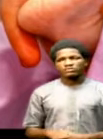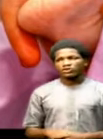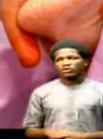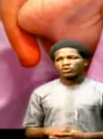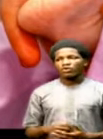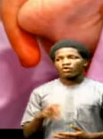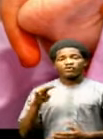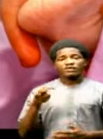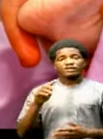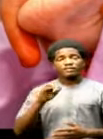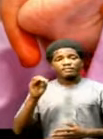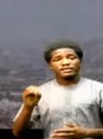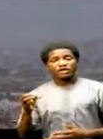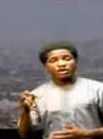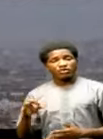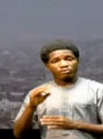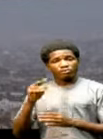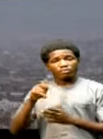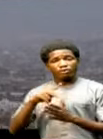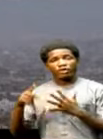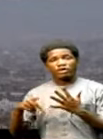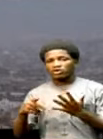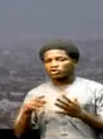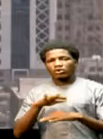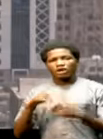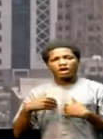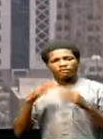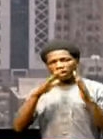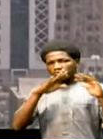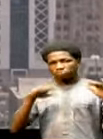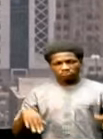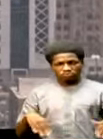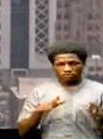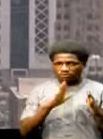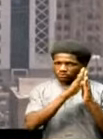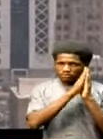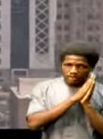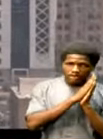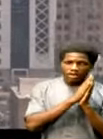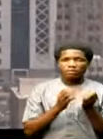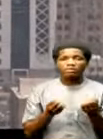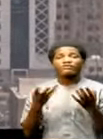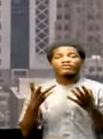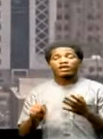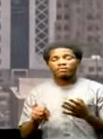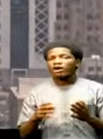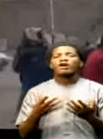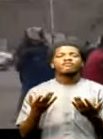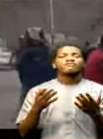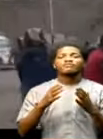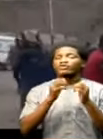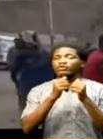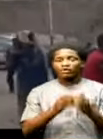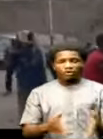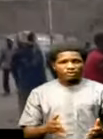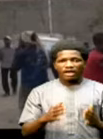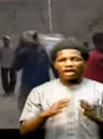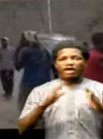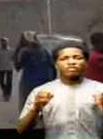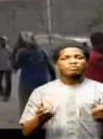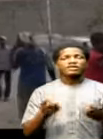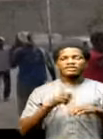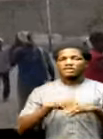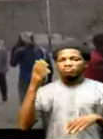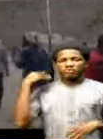of the population, are currently displaced, and most of them have been displaced multiple times over the years. Over